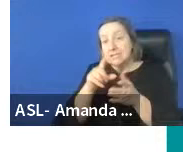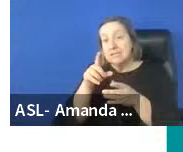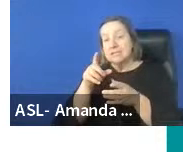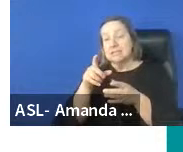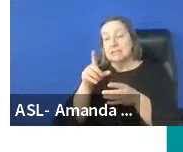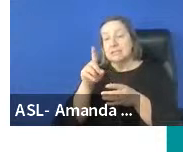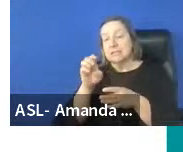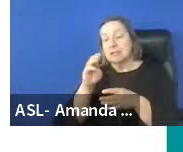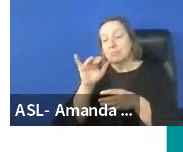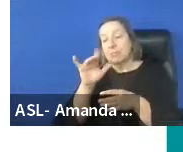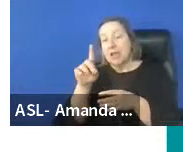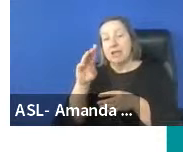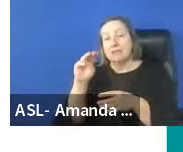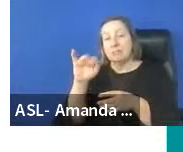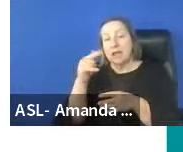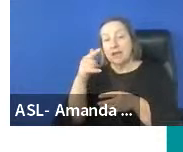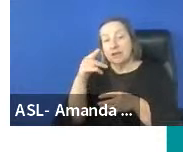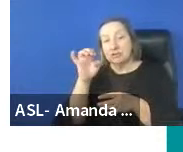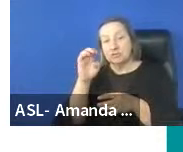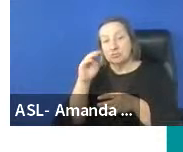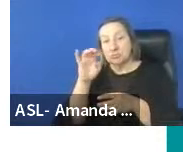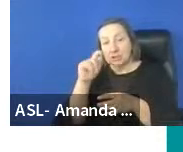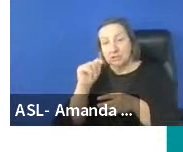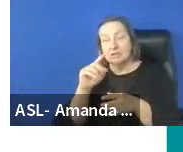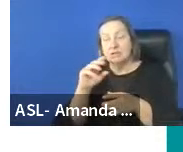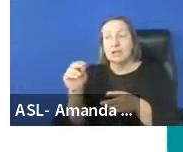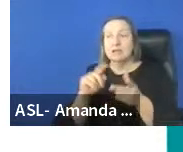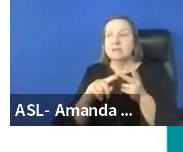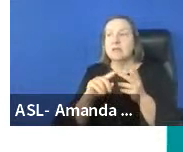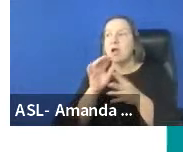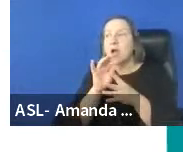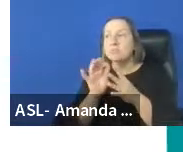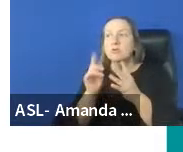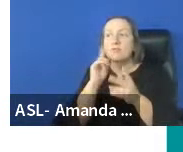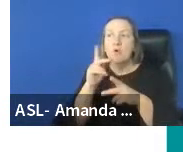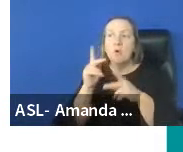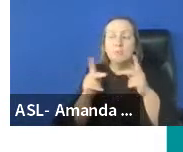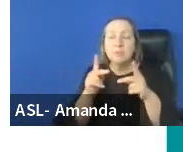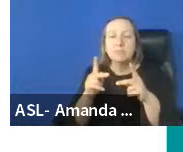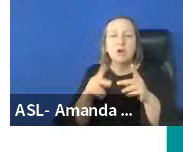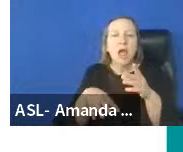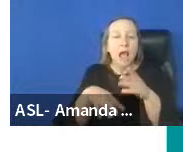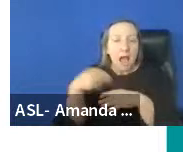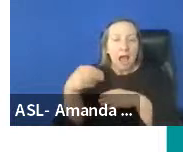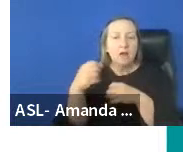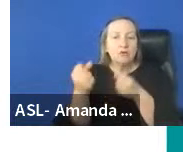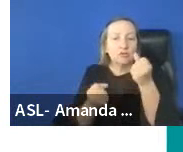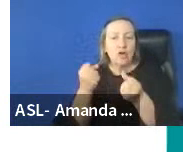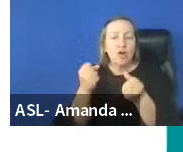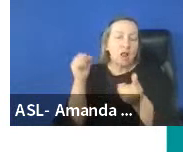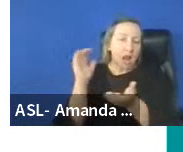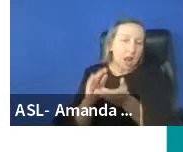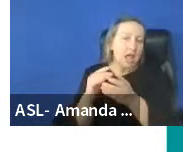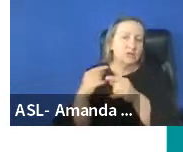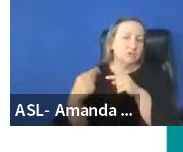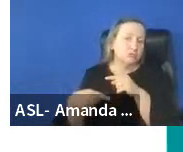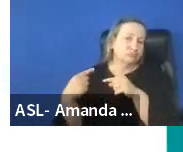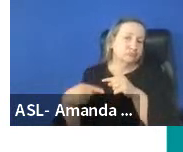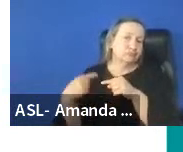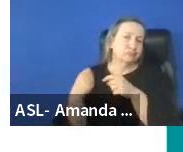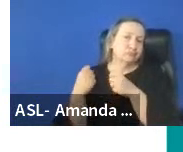good options for folks to get out of their vehicles and reduce vehicle miles traveled.